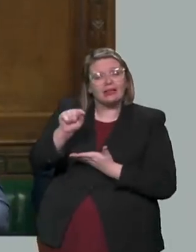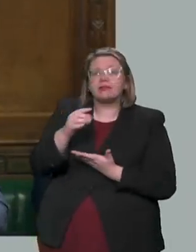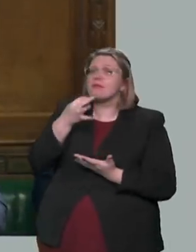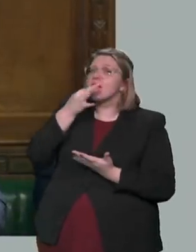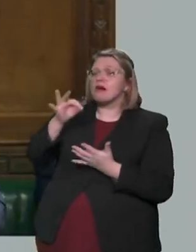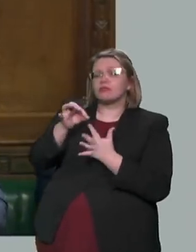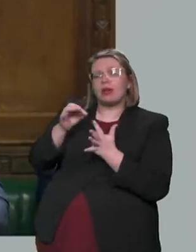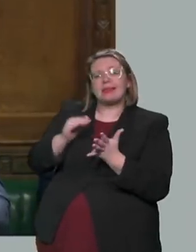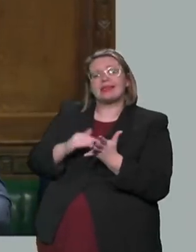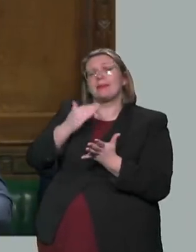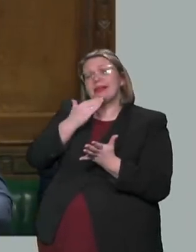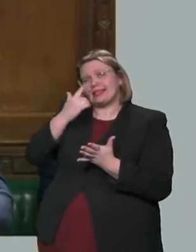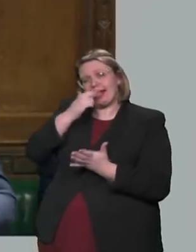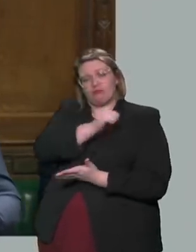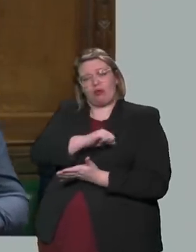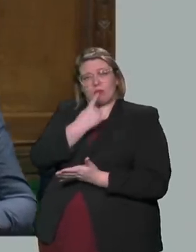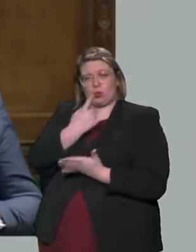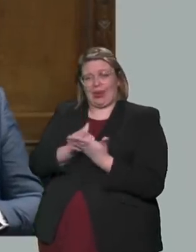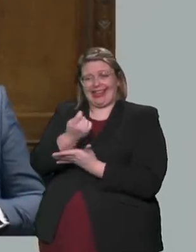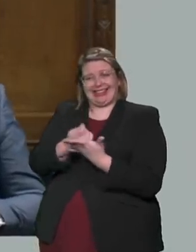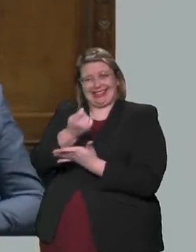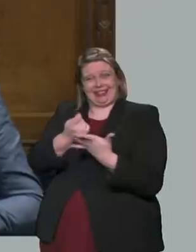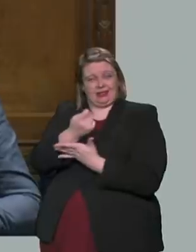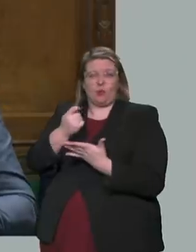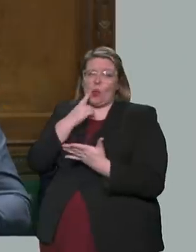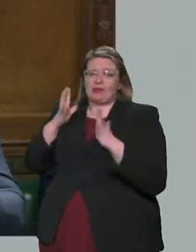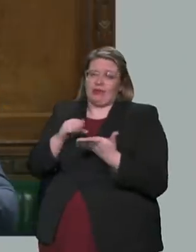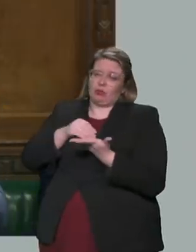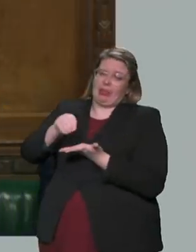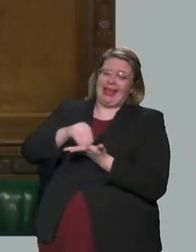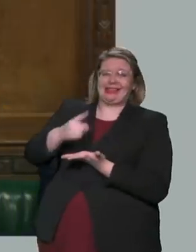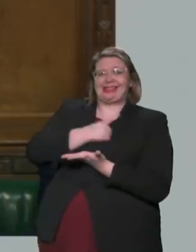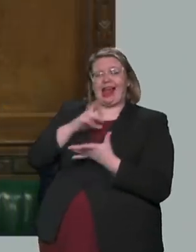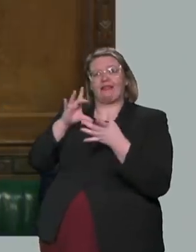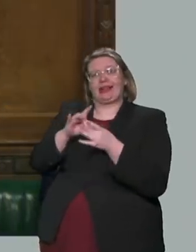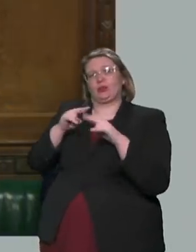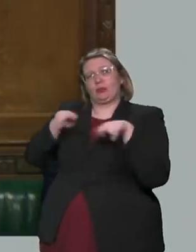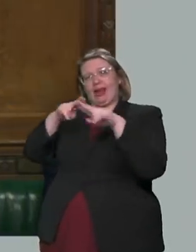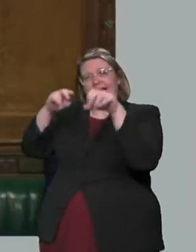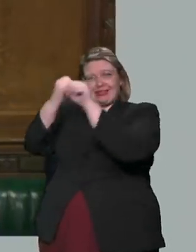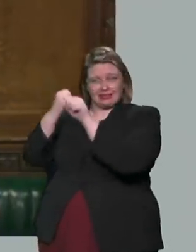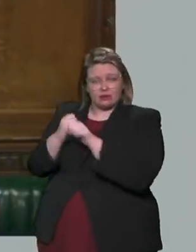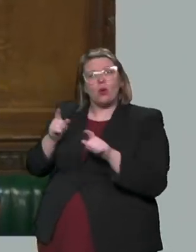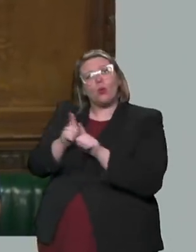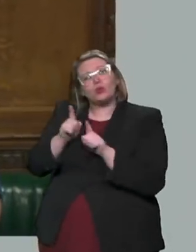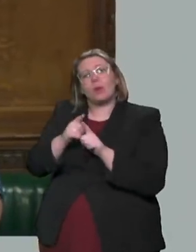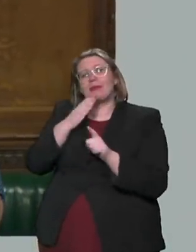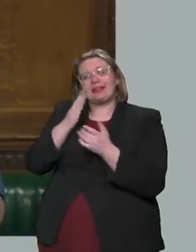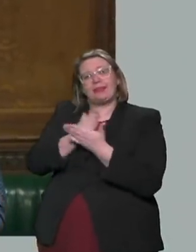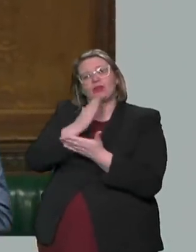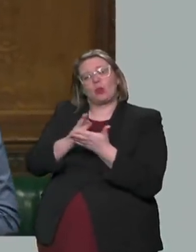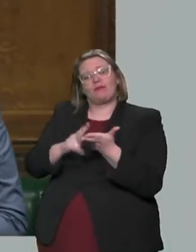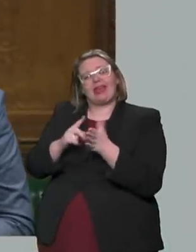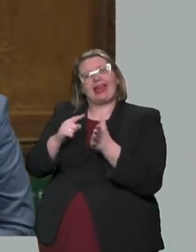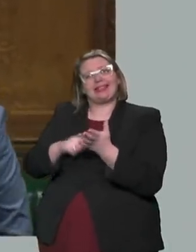all leaseholders from those costs? And will he back the cross-party campaign to make those works exempt from VAT to add £1 billion to